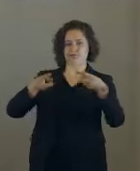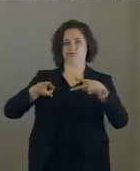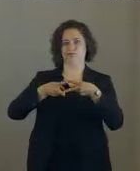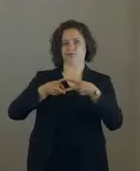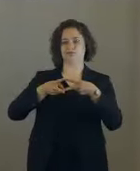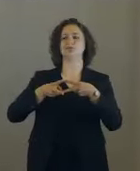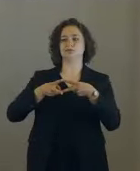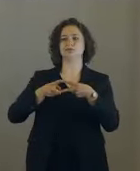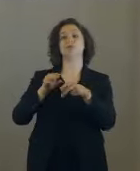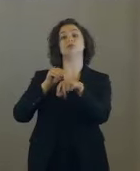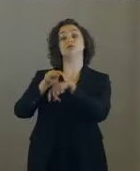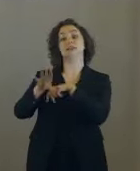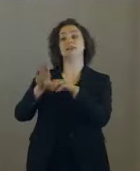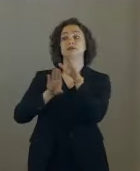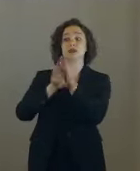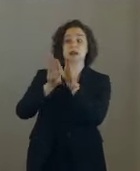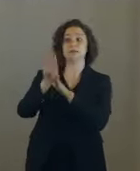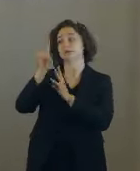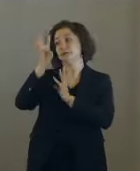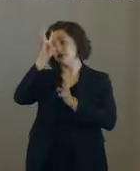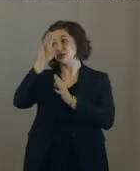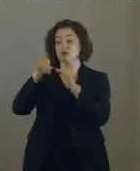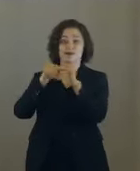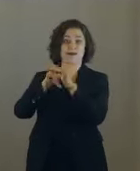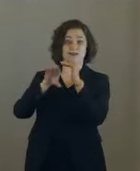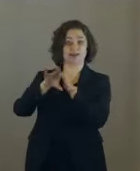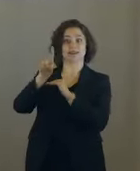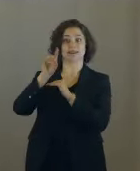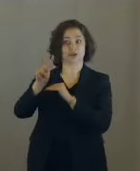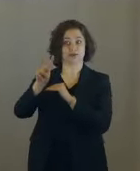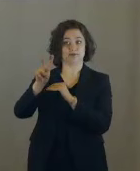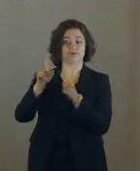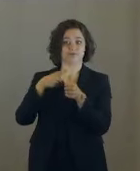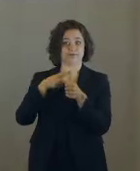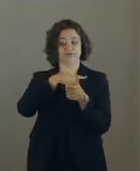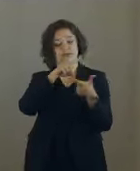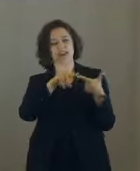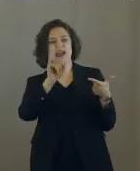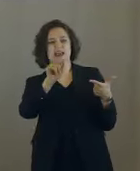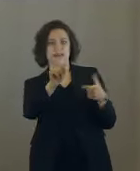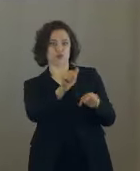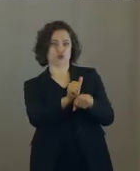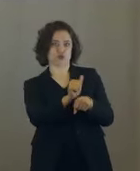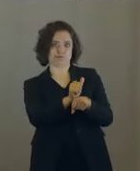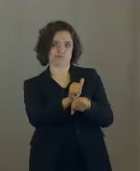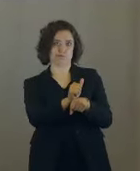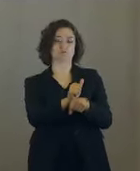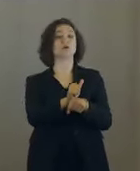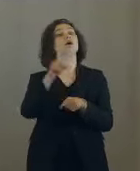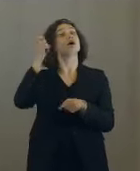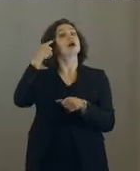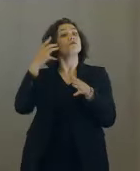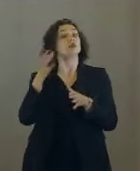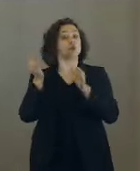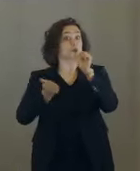our Development, Innovation, and Access Division and our IT work. Those were recommended by the governor